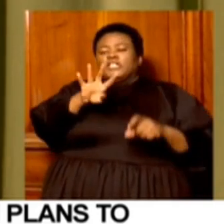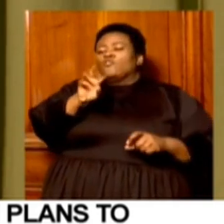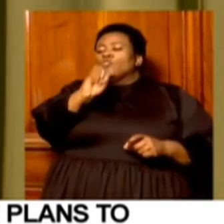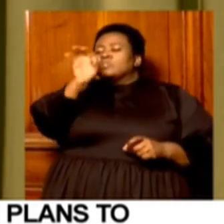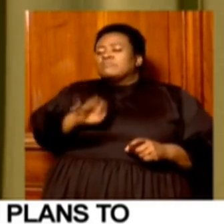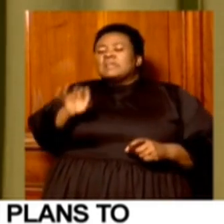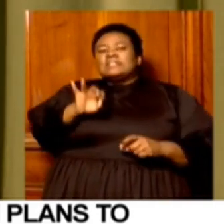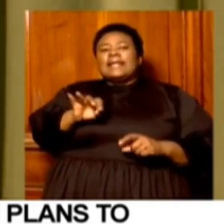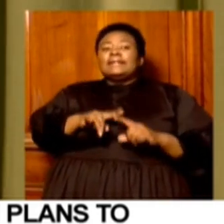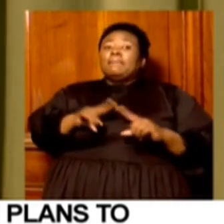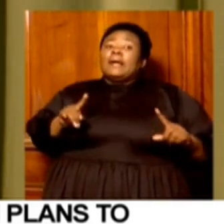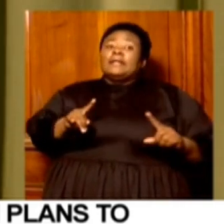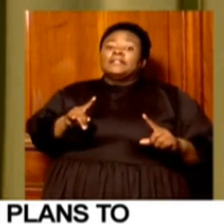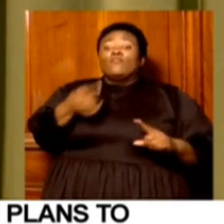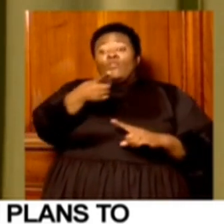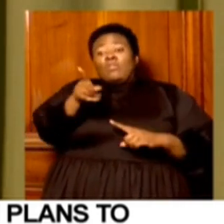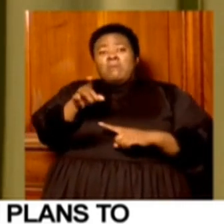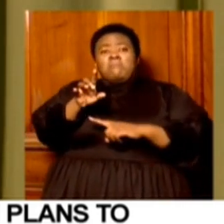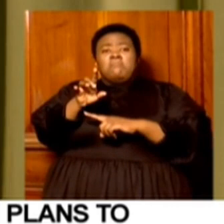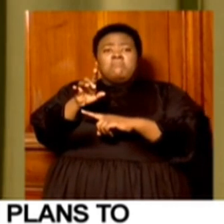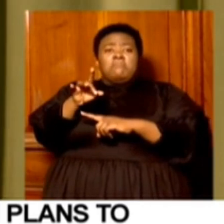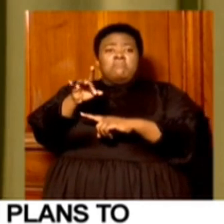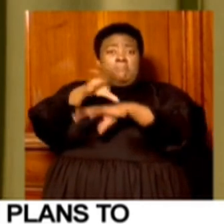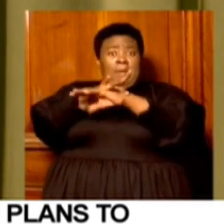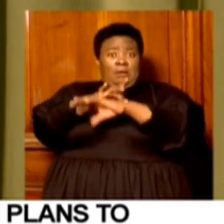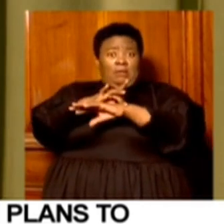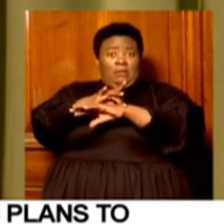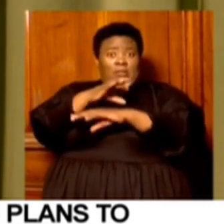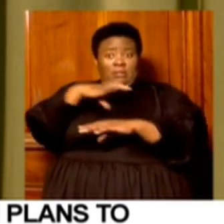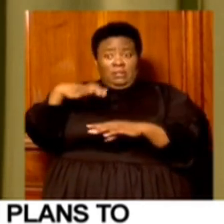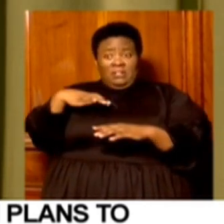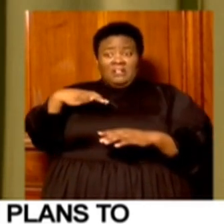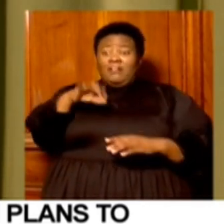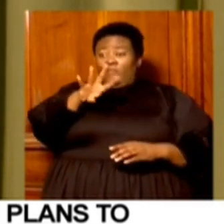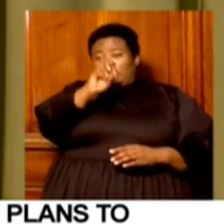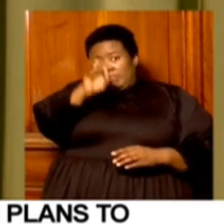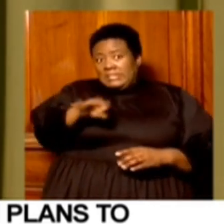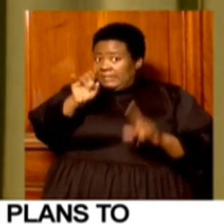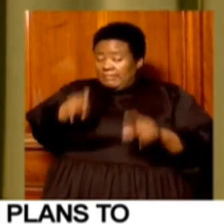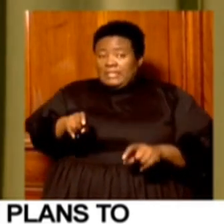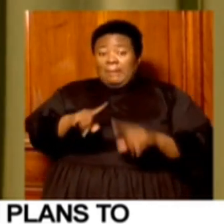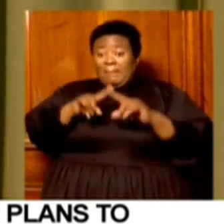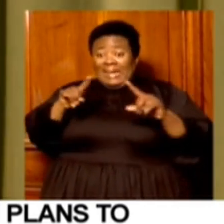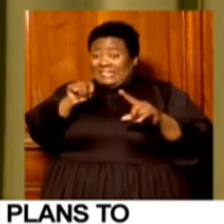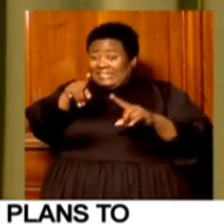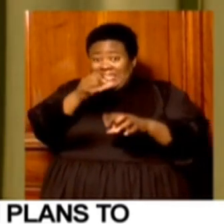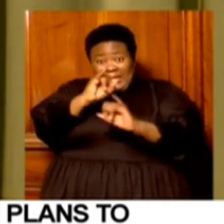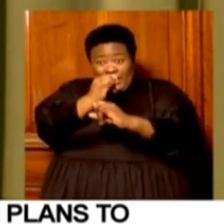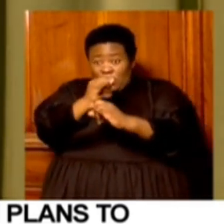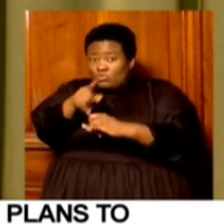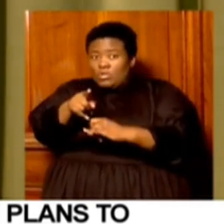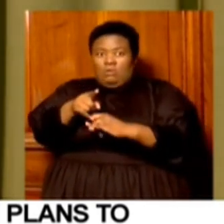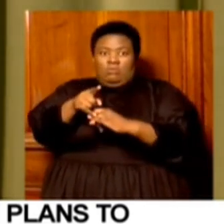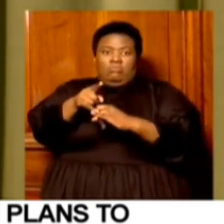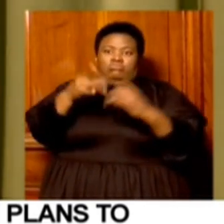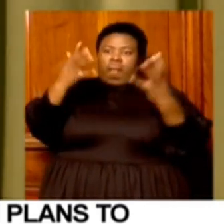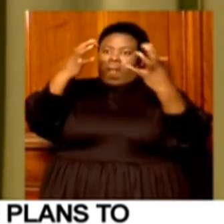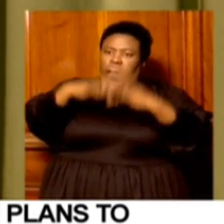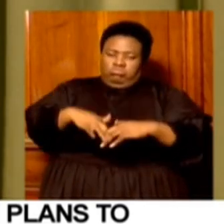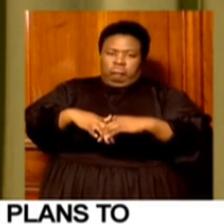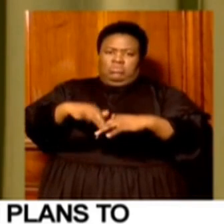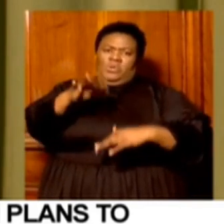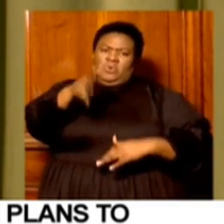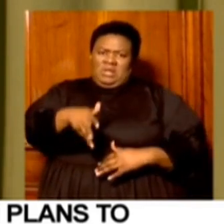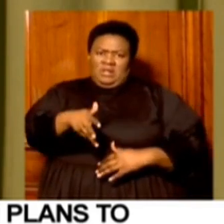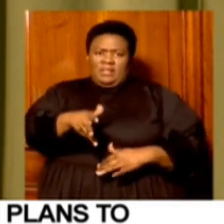My babu, 40%. Taxi industry will perish. We're opening the economy. People are going